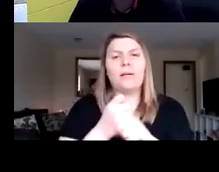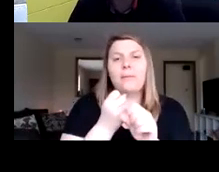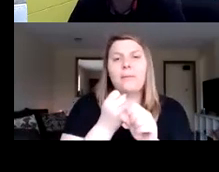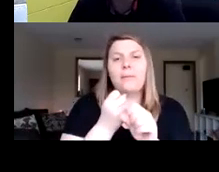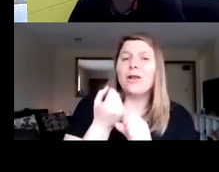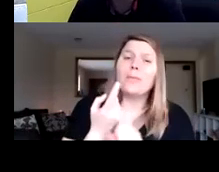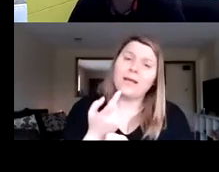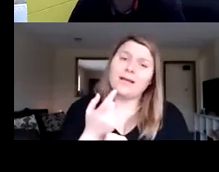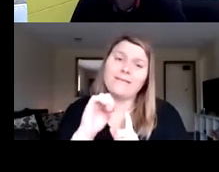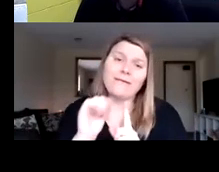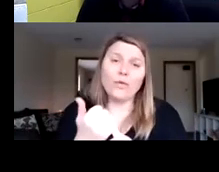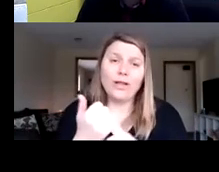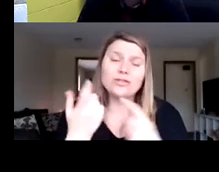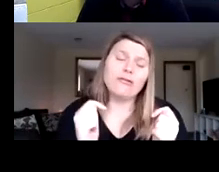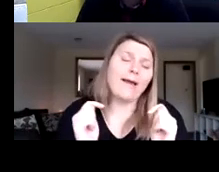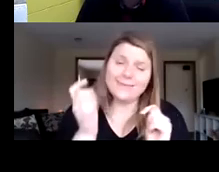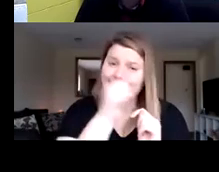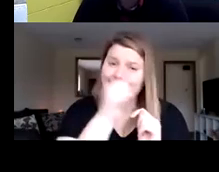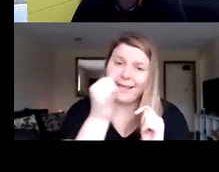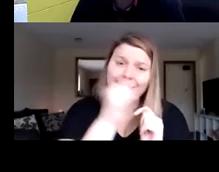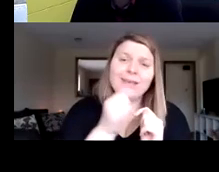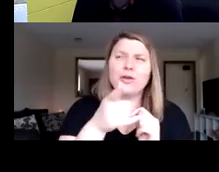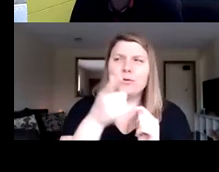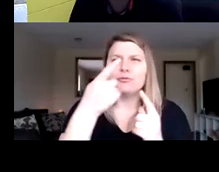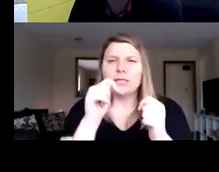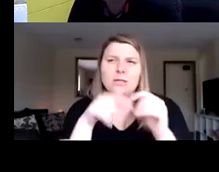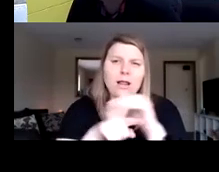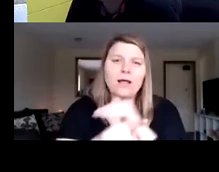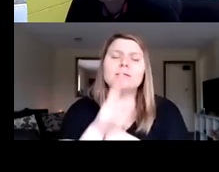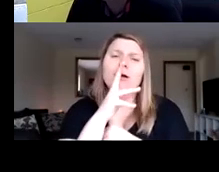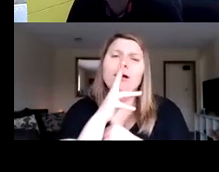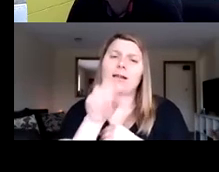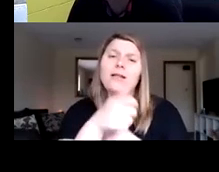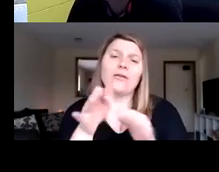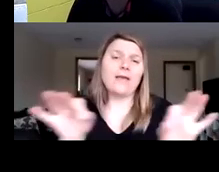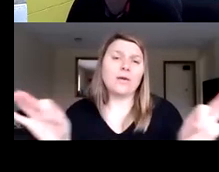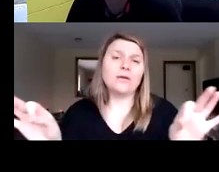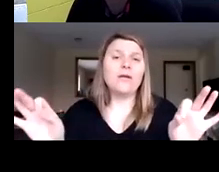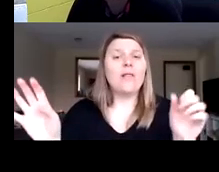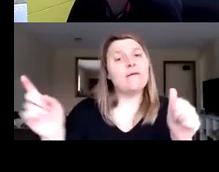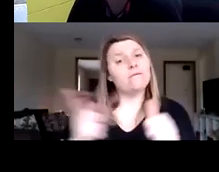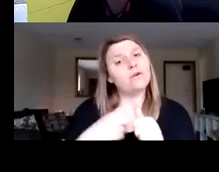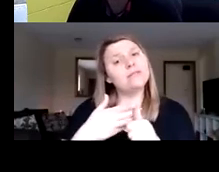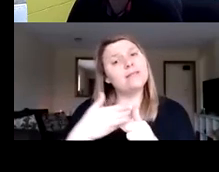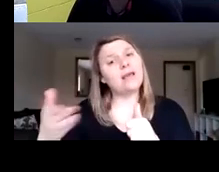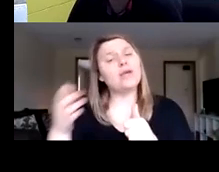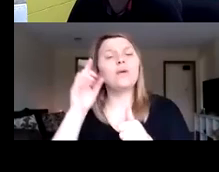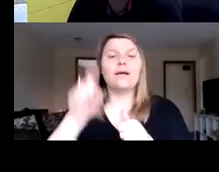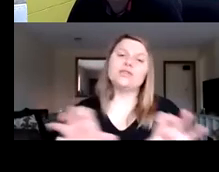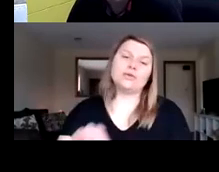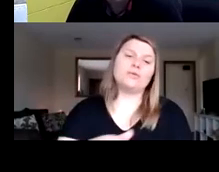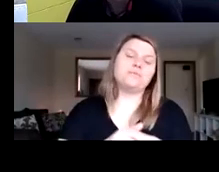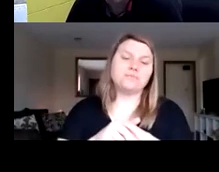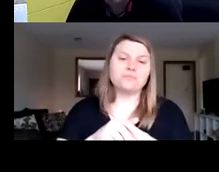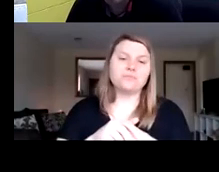fool of yourself as you're navigating through speaking another language is that first thing that you need to do. And I